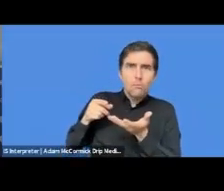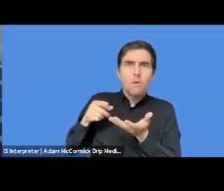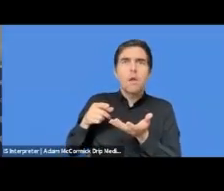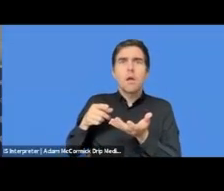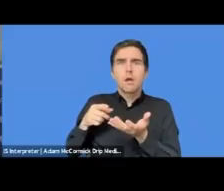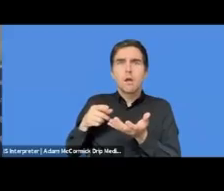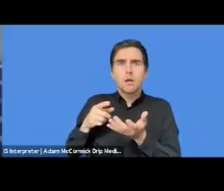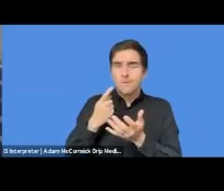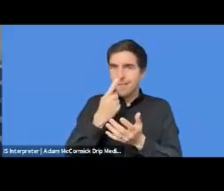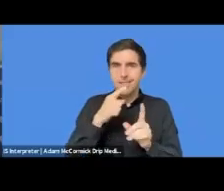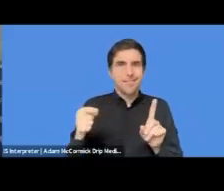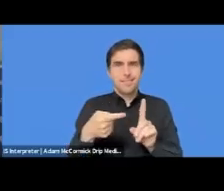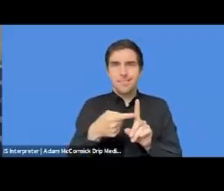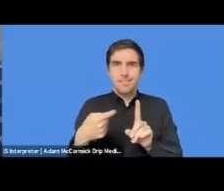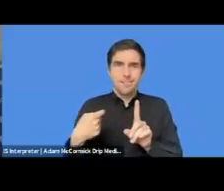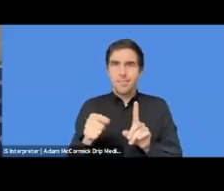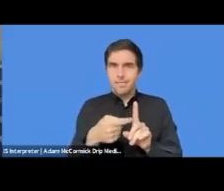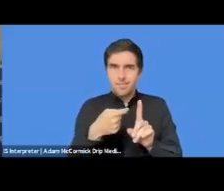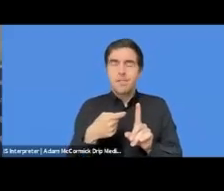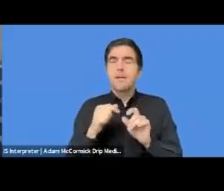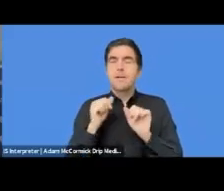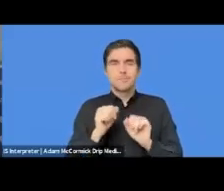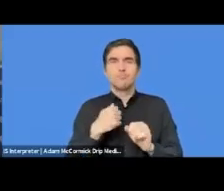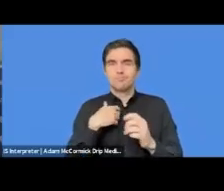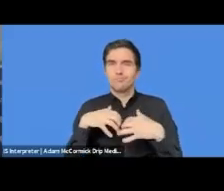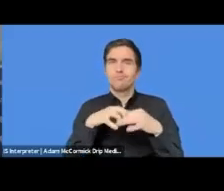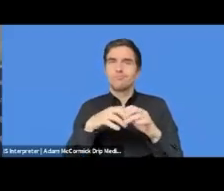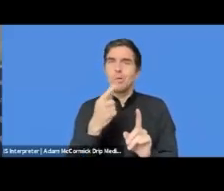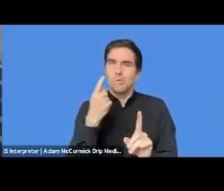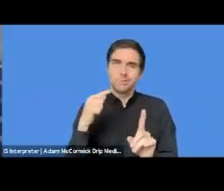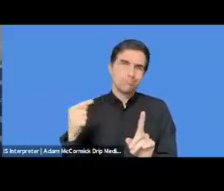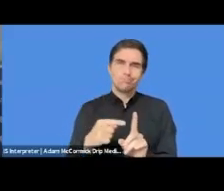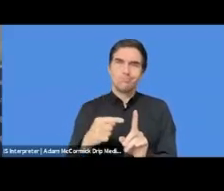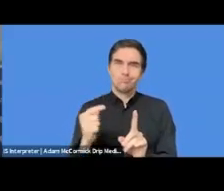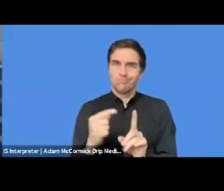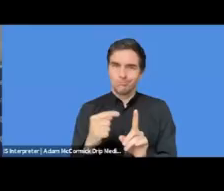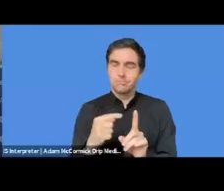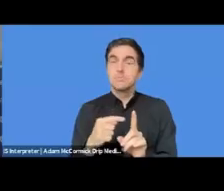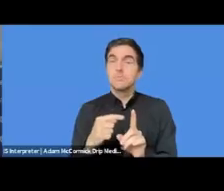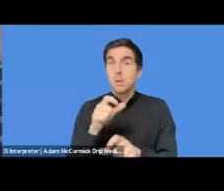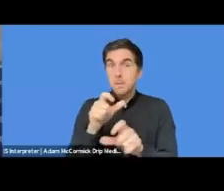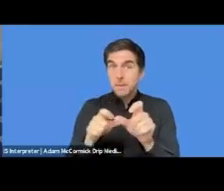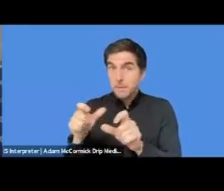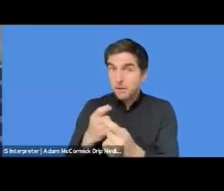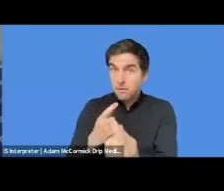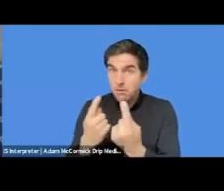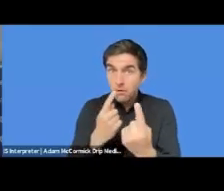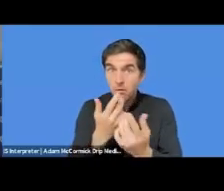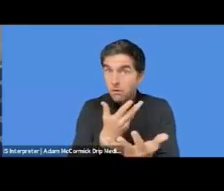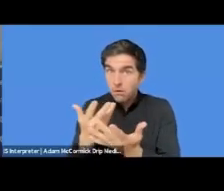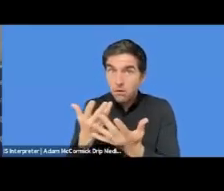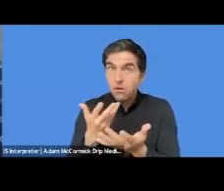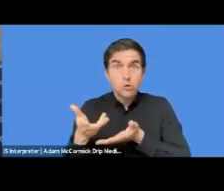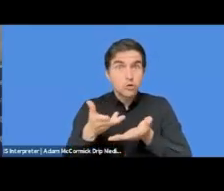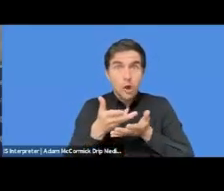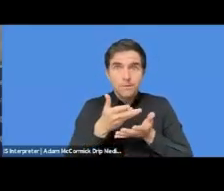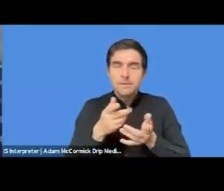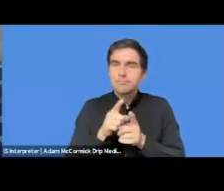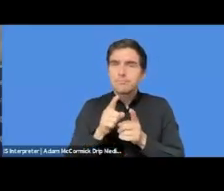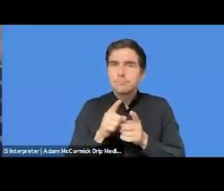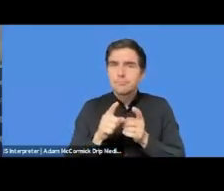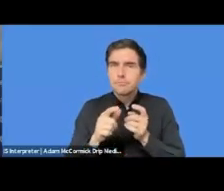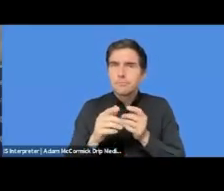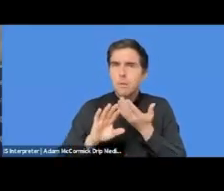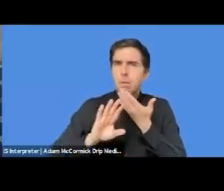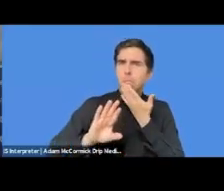who, and also the single window entry point. So we had to set up single window entry point at the community